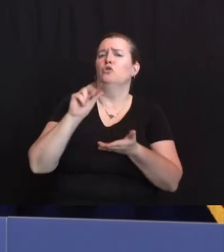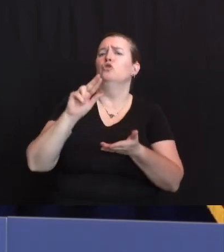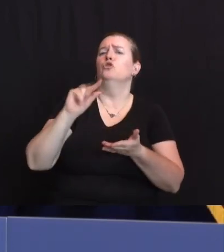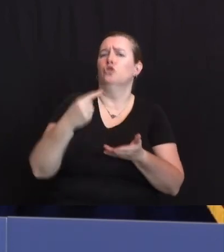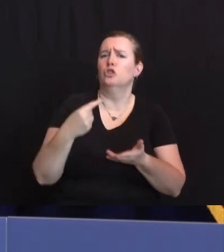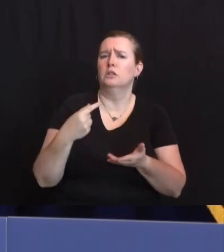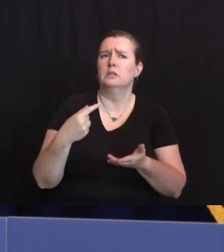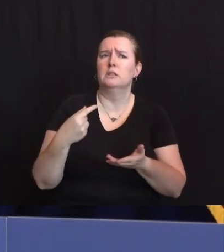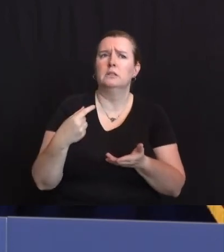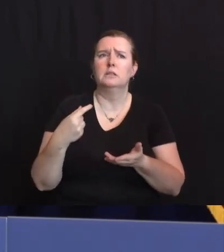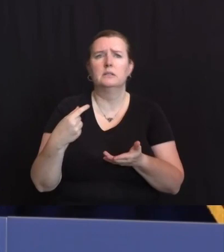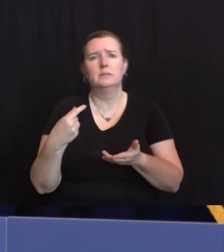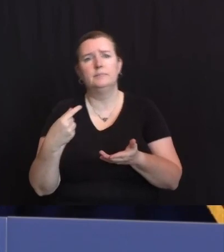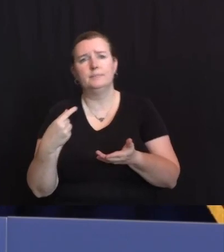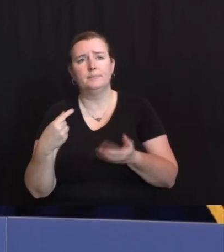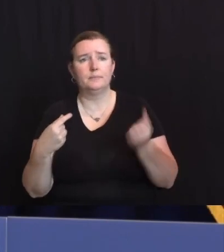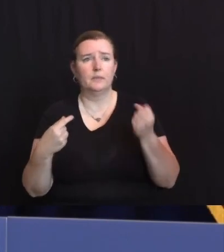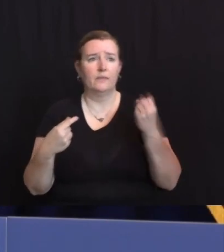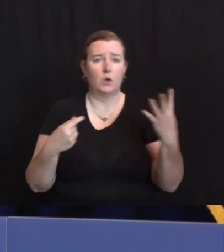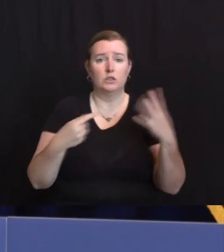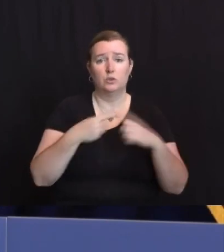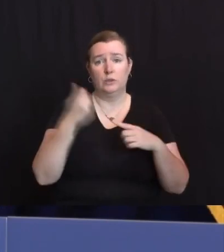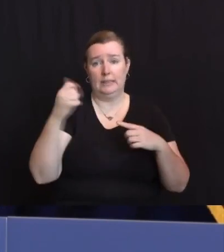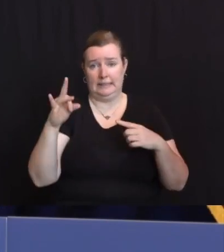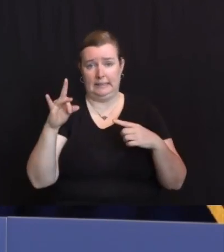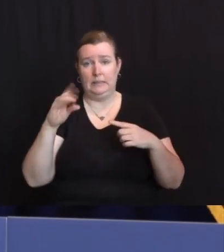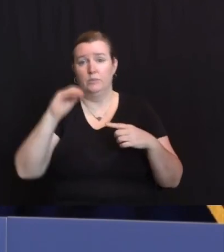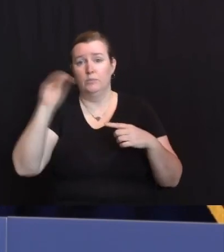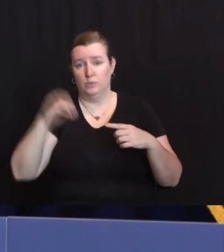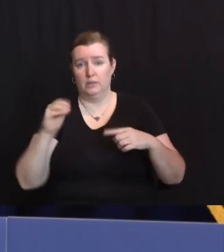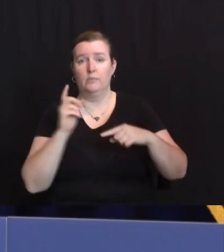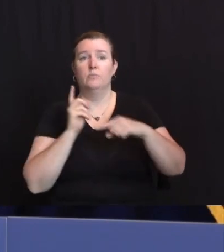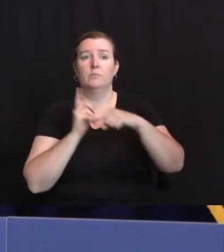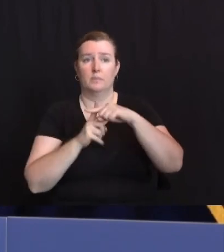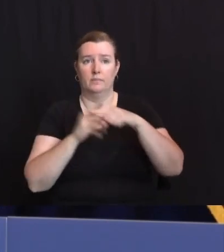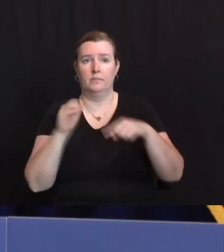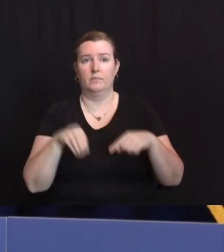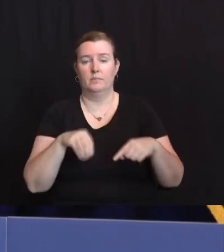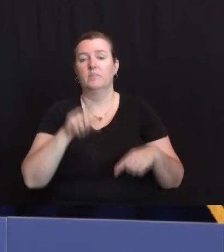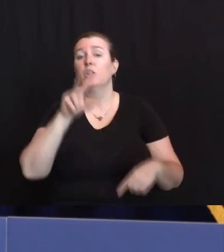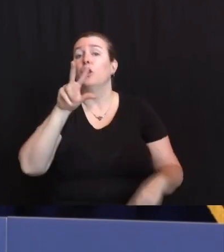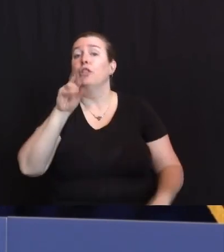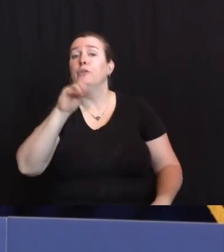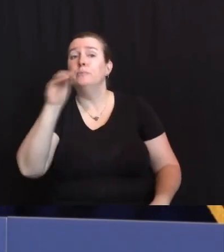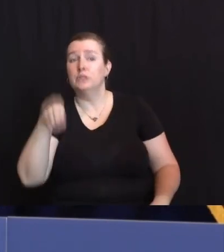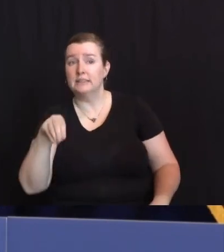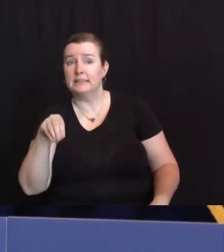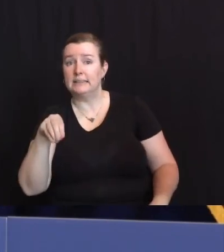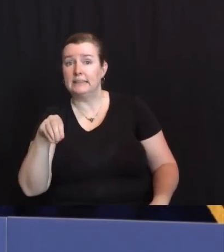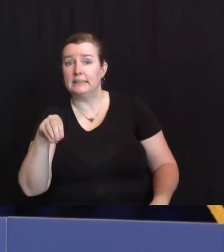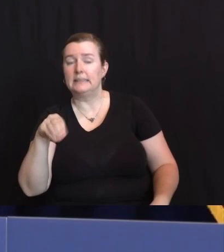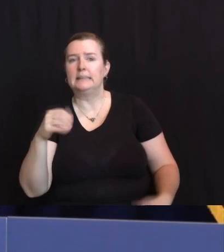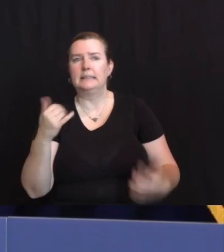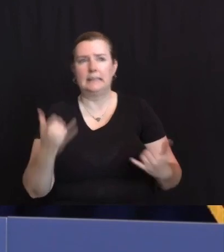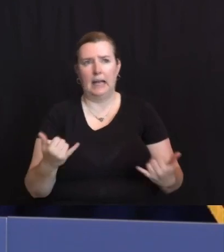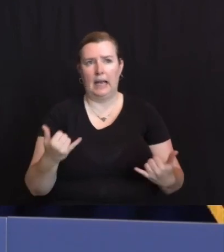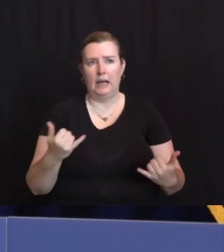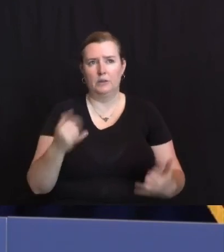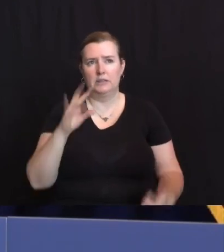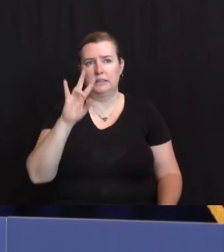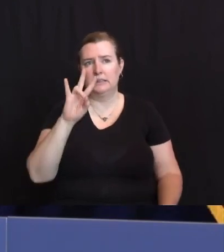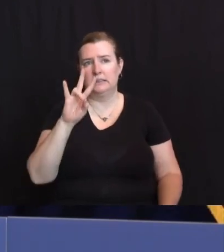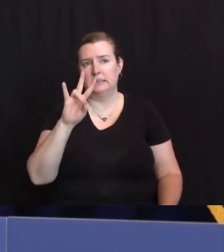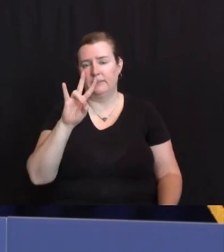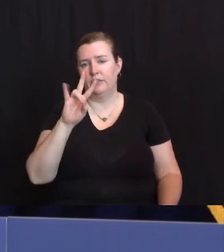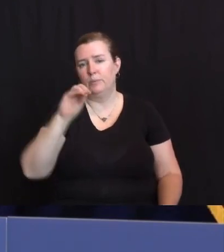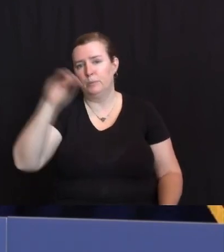among 14 to 18-year-olds was 3%. It's now up to 7%. And